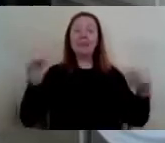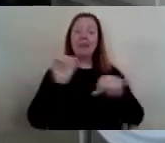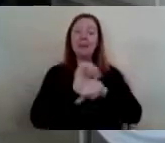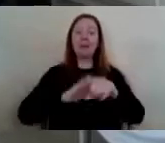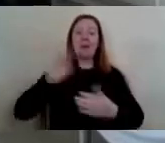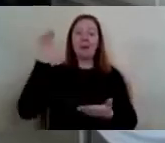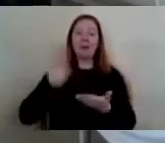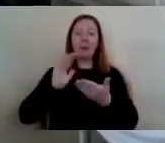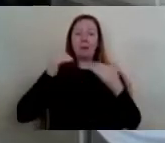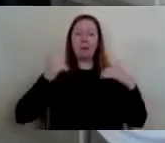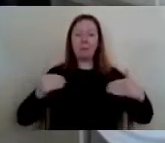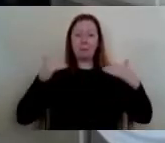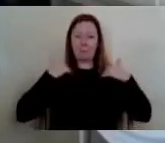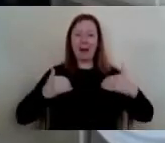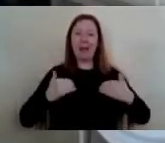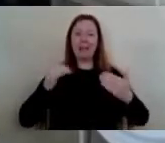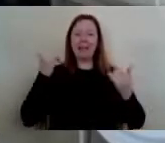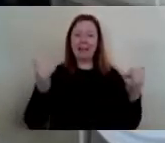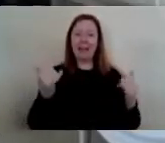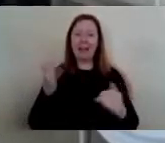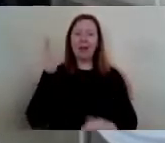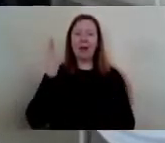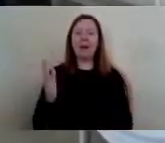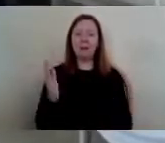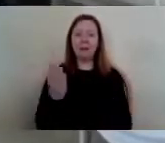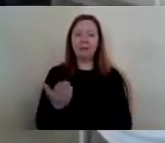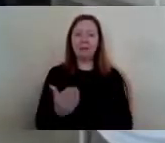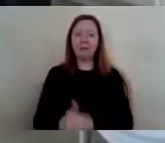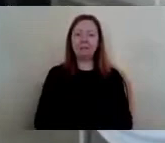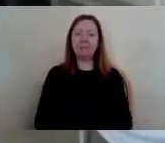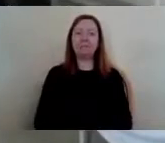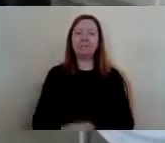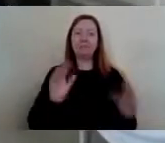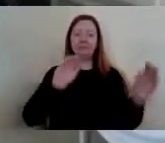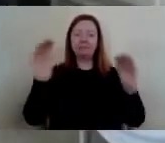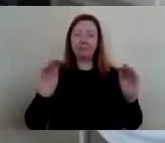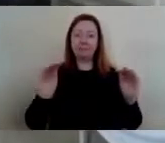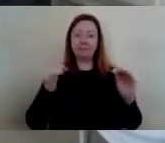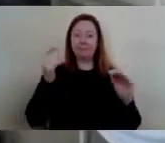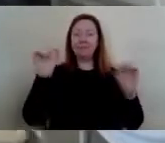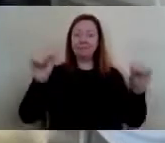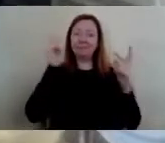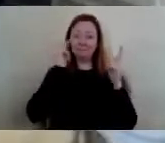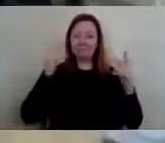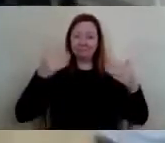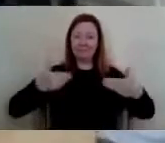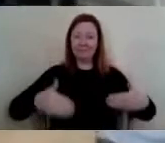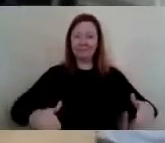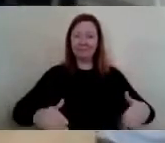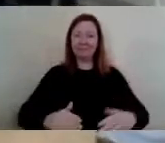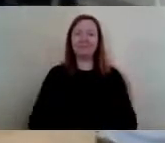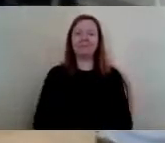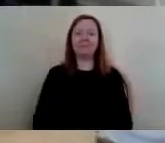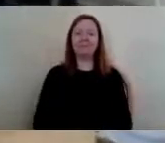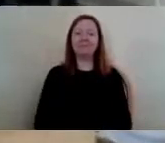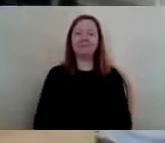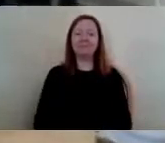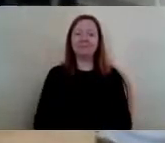lower body now. I am going to move a little bit so you guys can see me. Give me